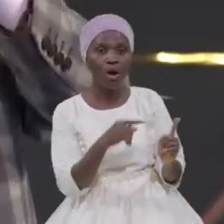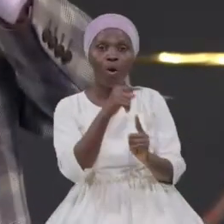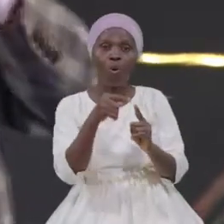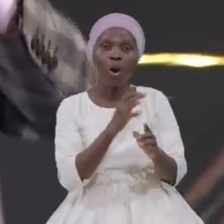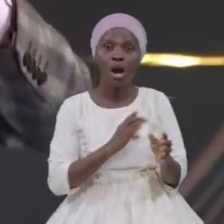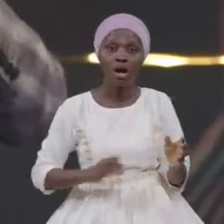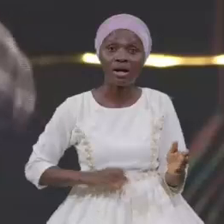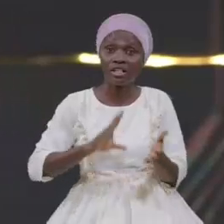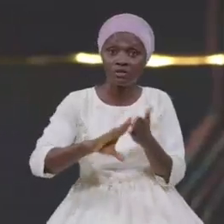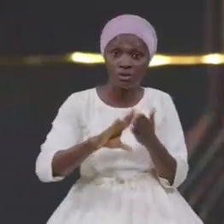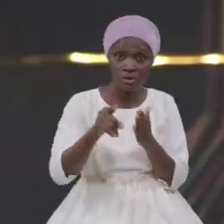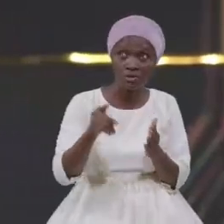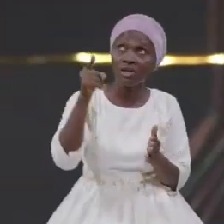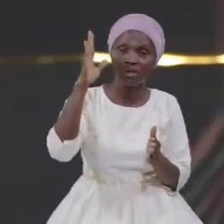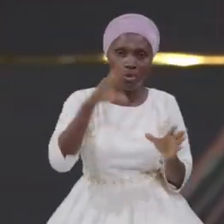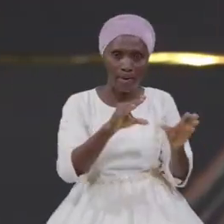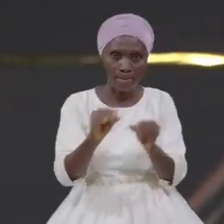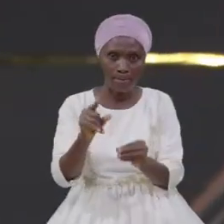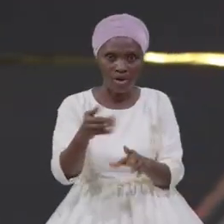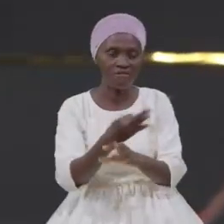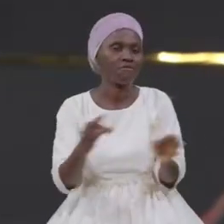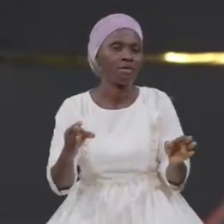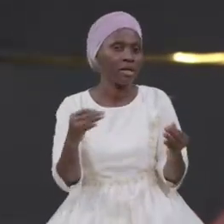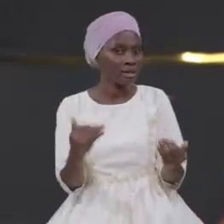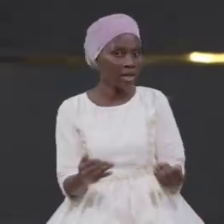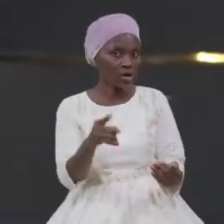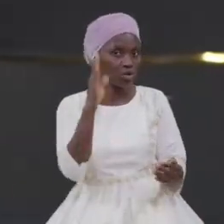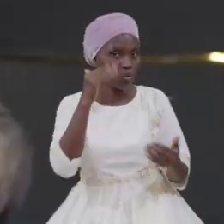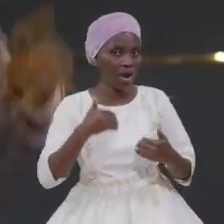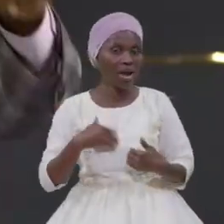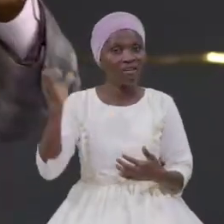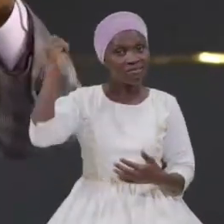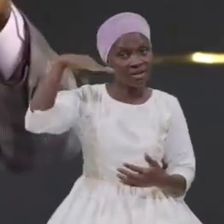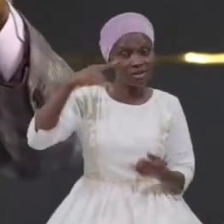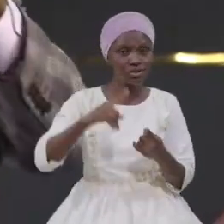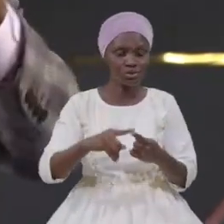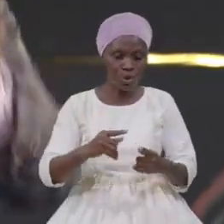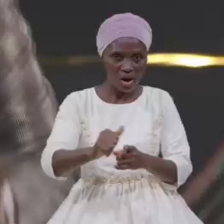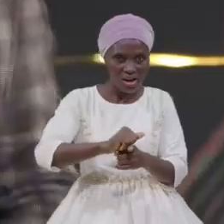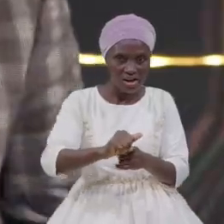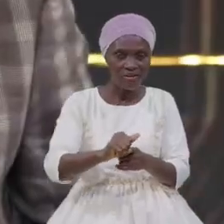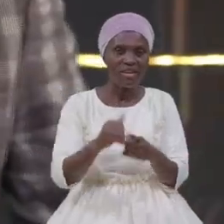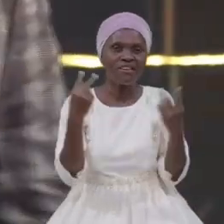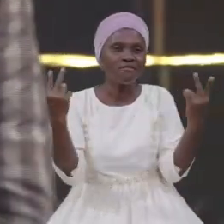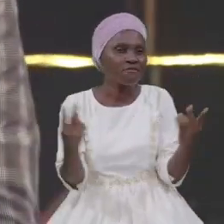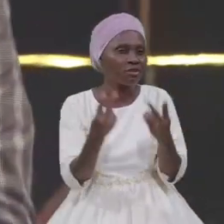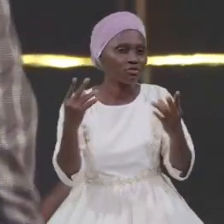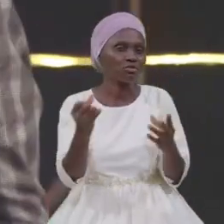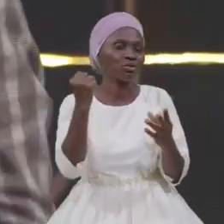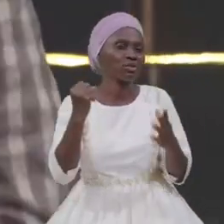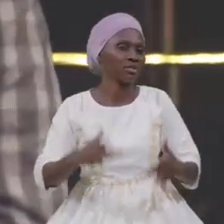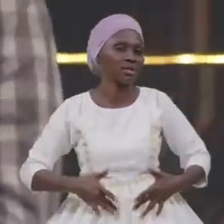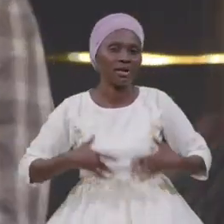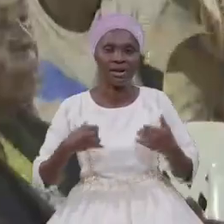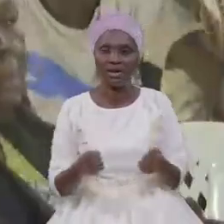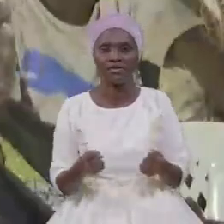free, and now you have the grace to be an overcomer. Salvation. He'll do it for